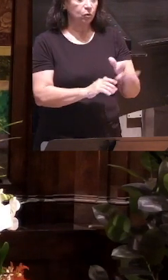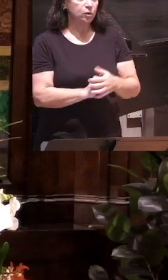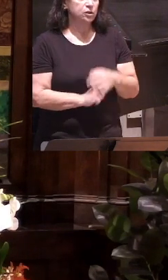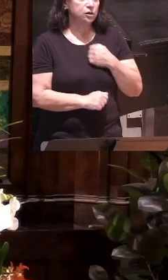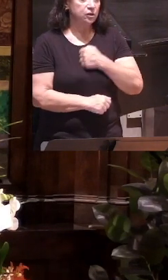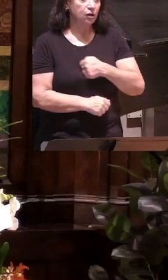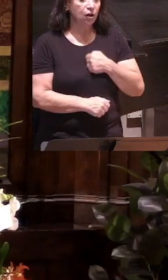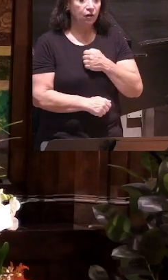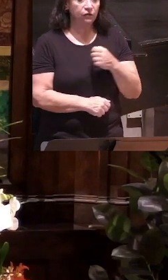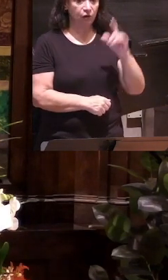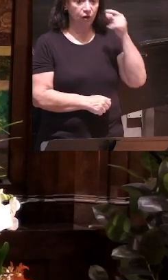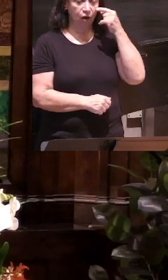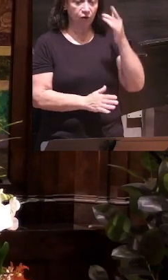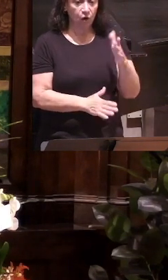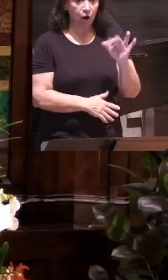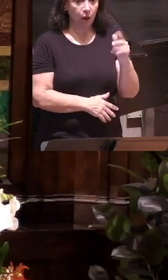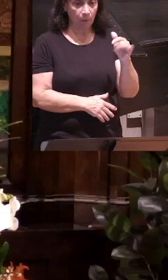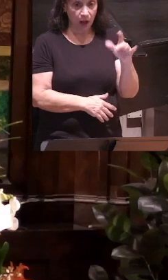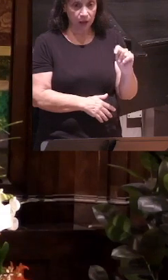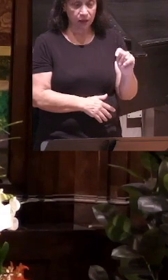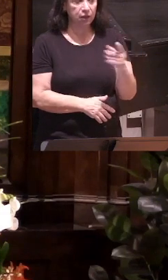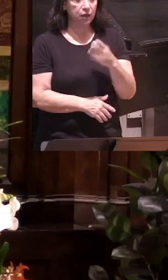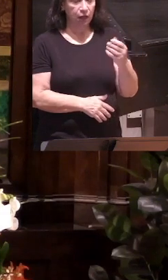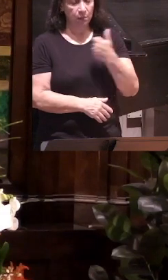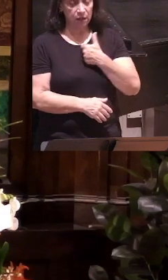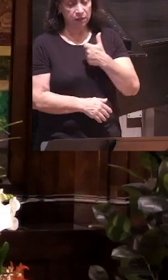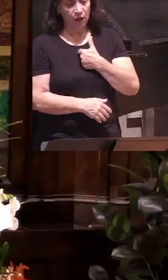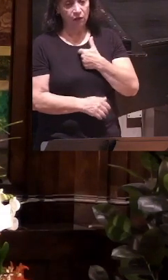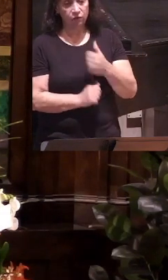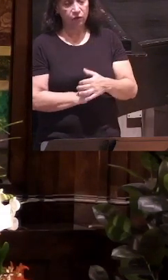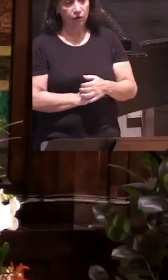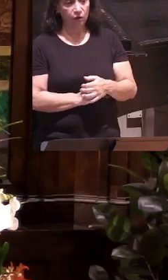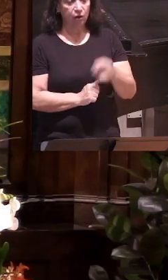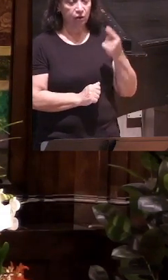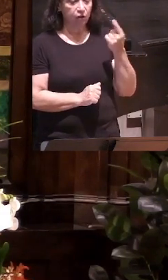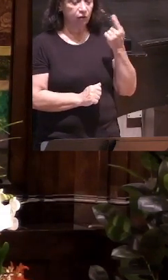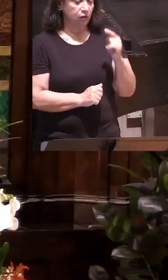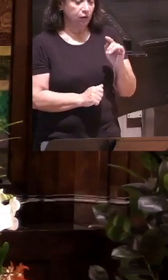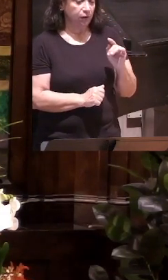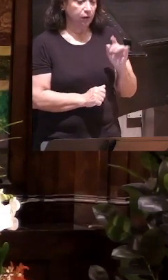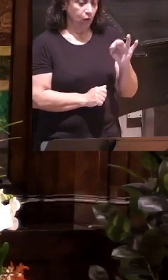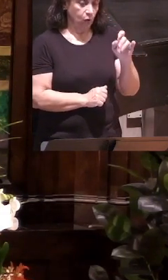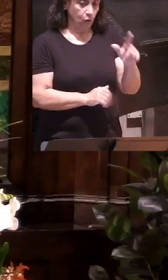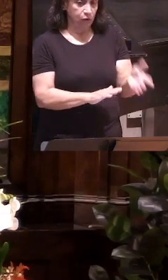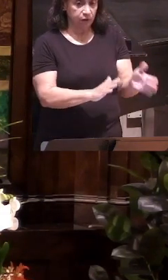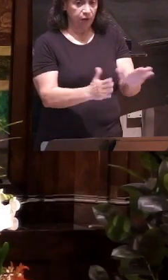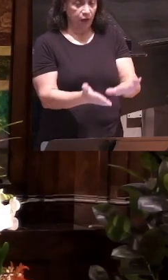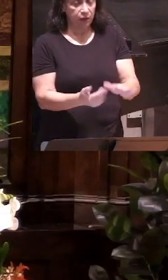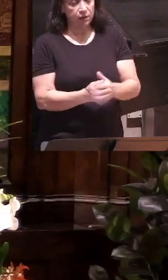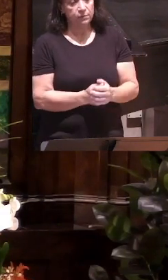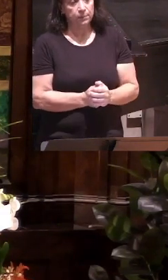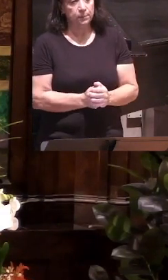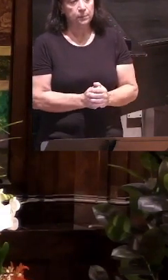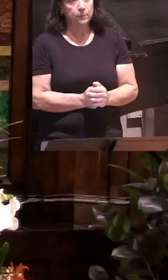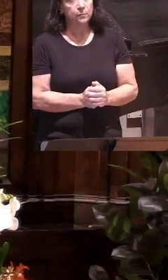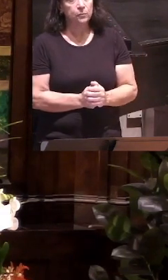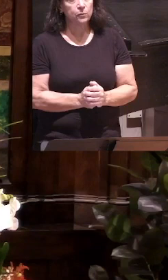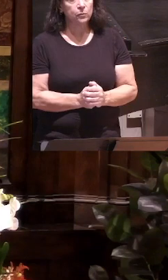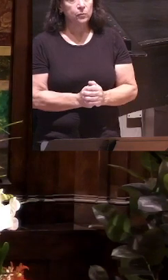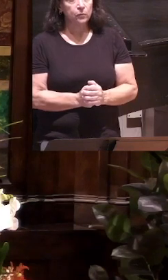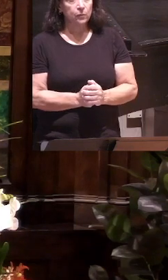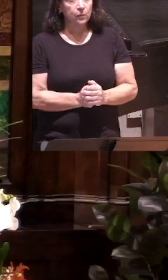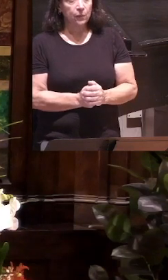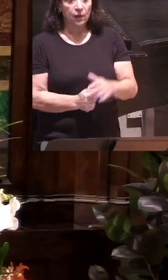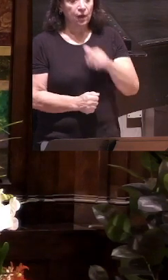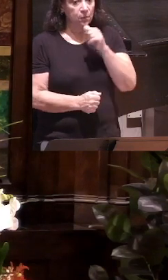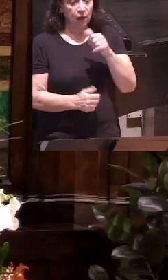of Governor Lamont and myself on the passing of Earl Exum.